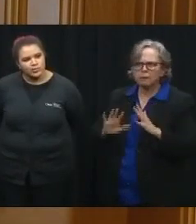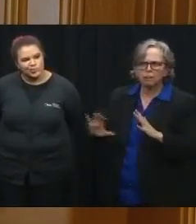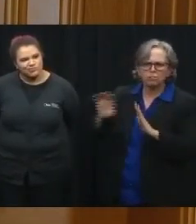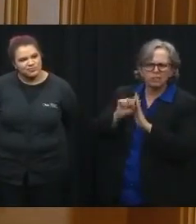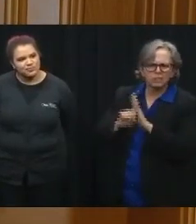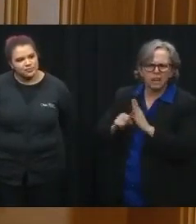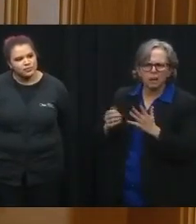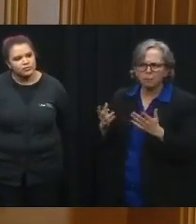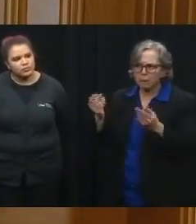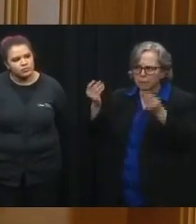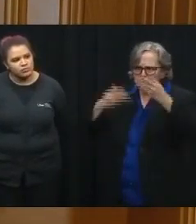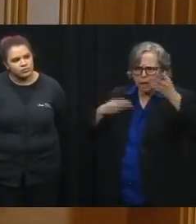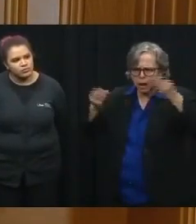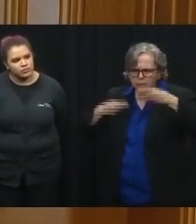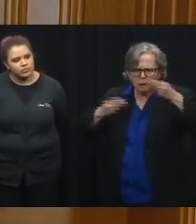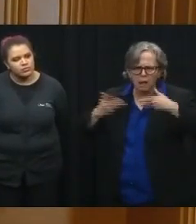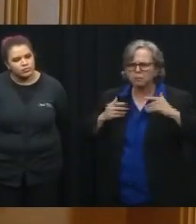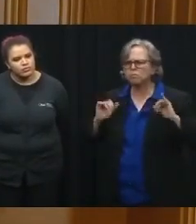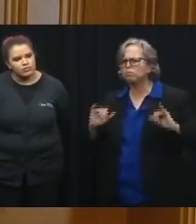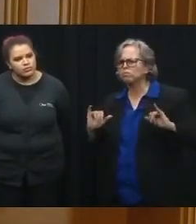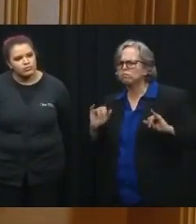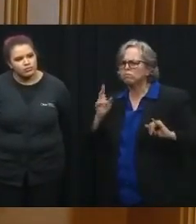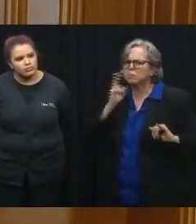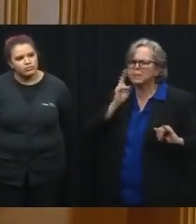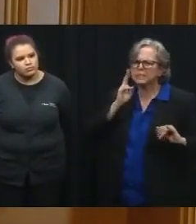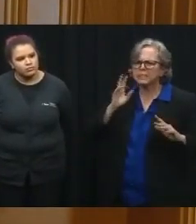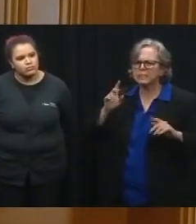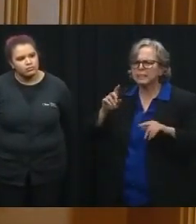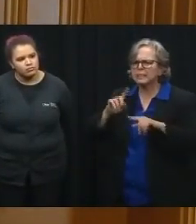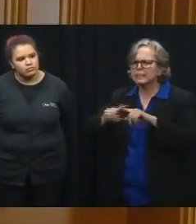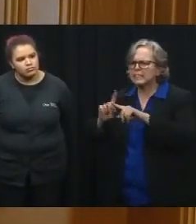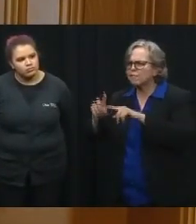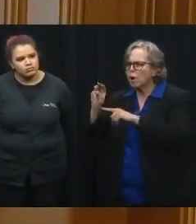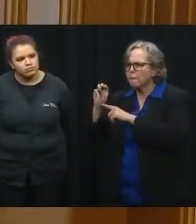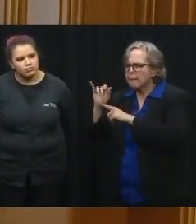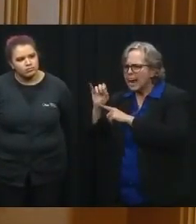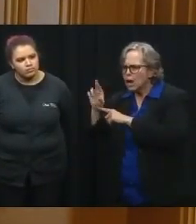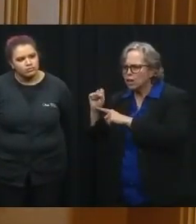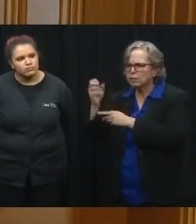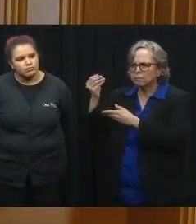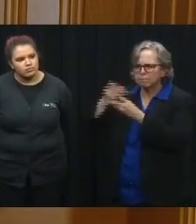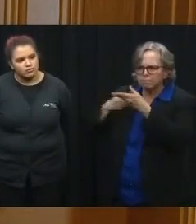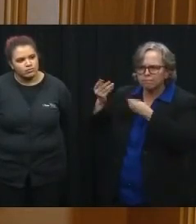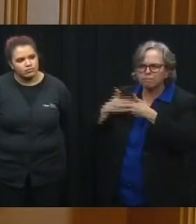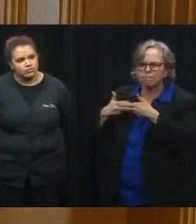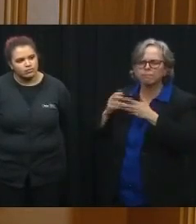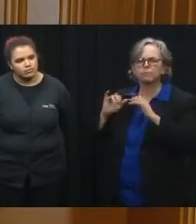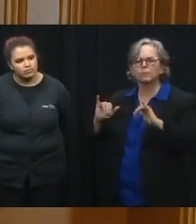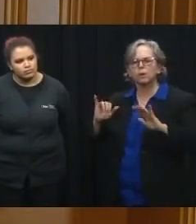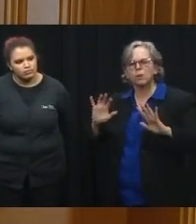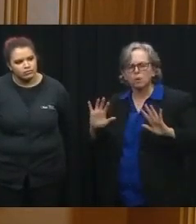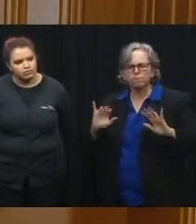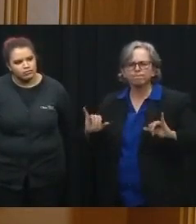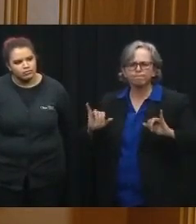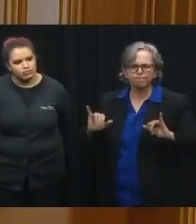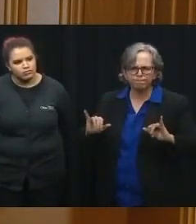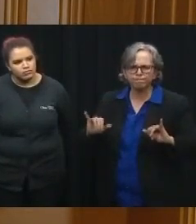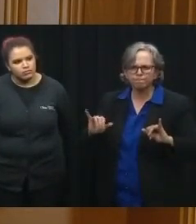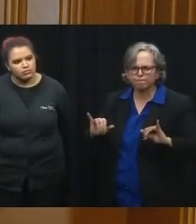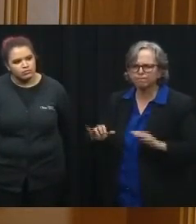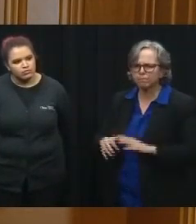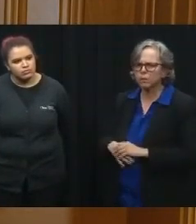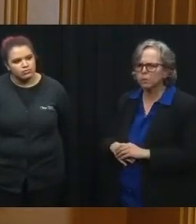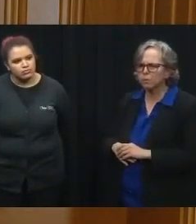a number of mayors about it today. Mayor Cranley described